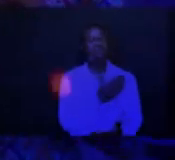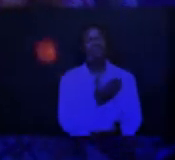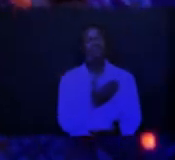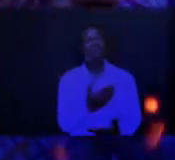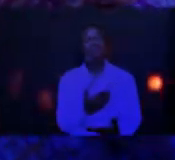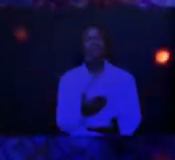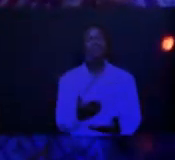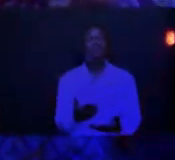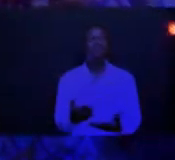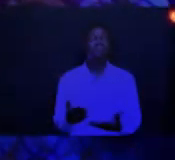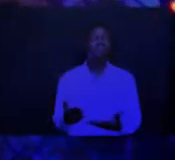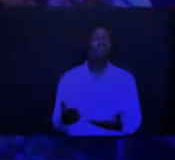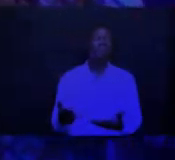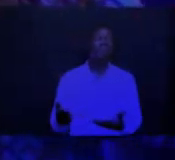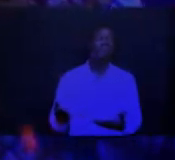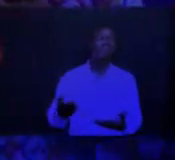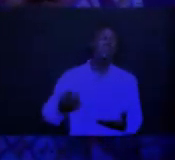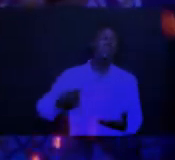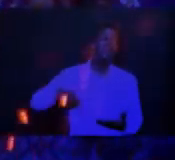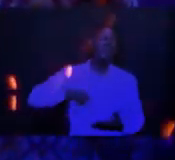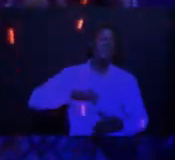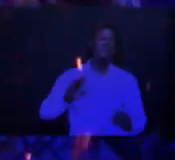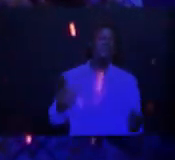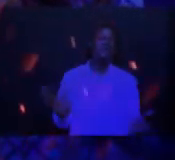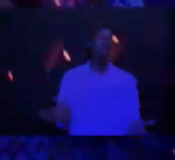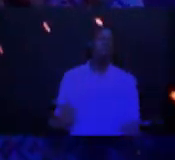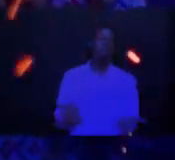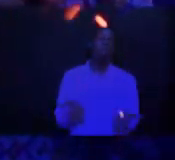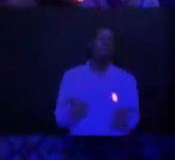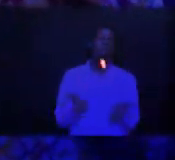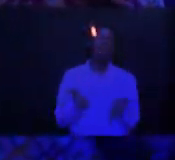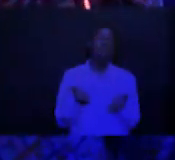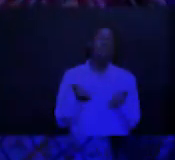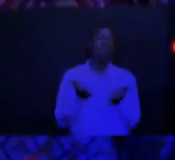Yebemasu, blessed be Jesus.